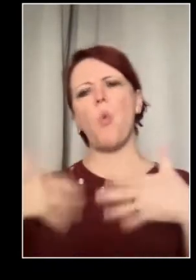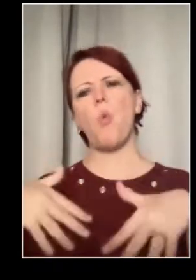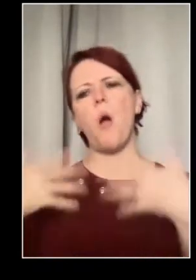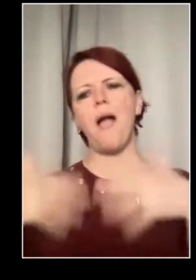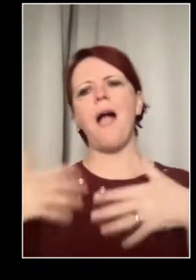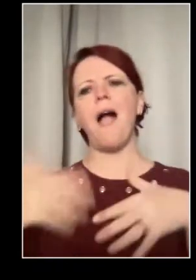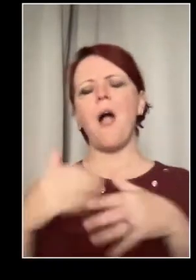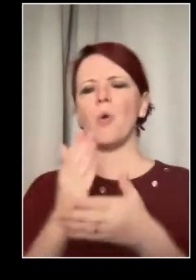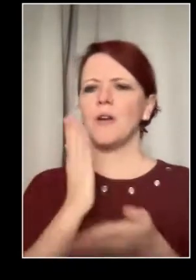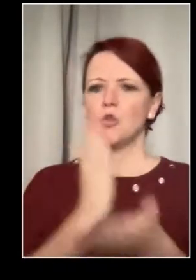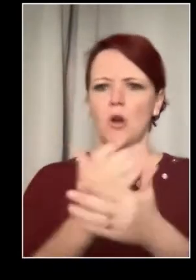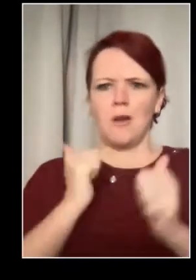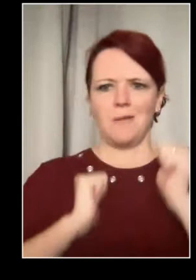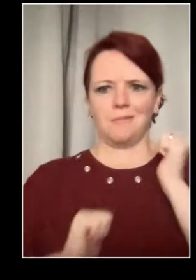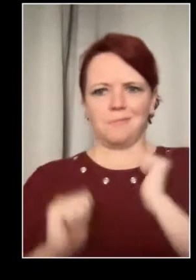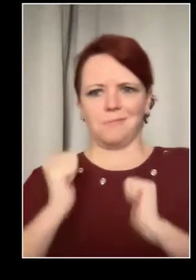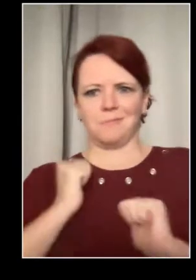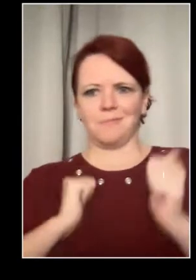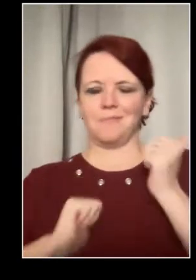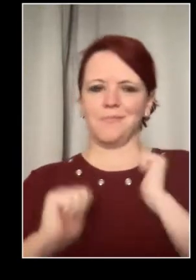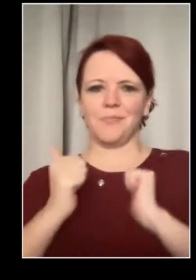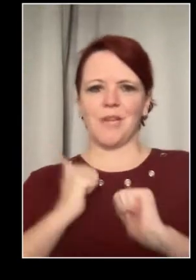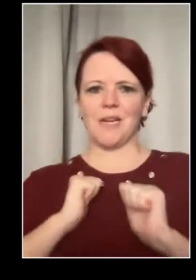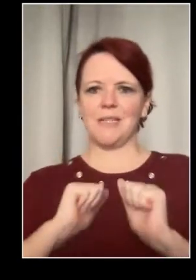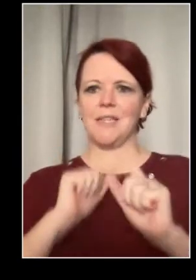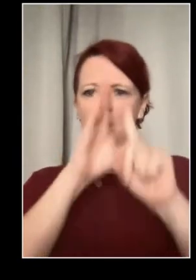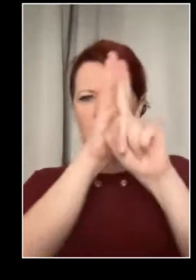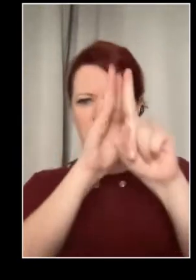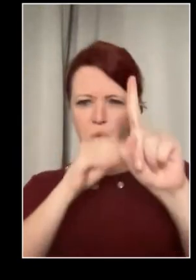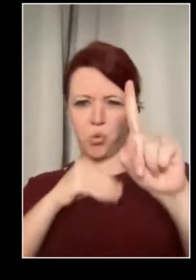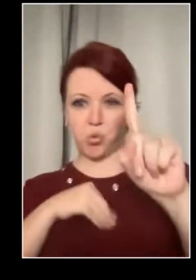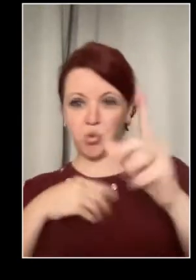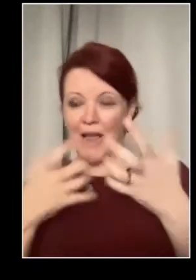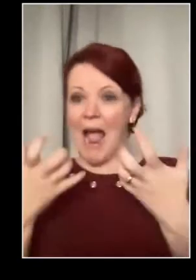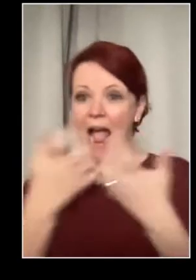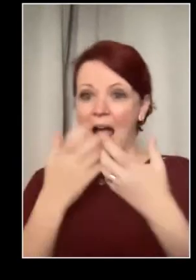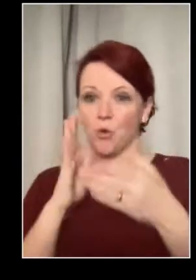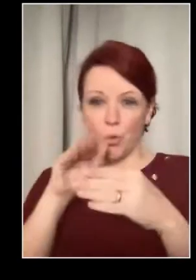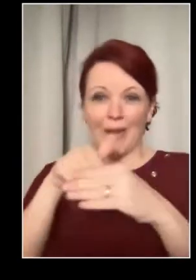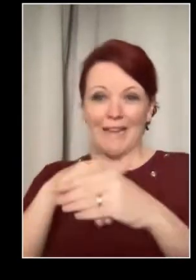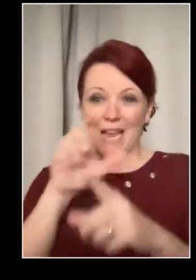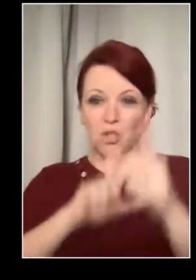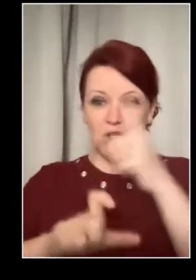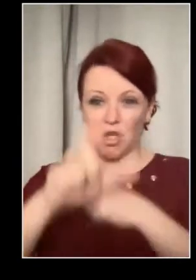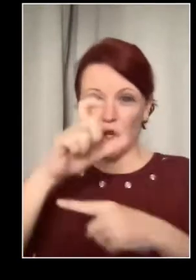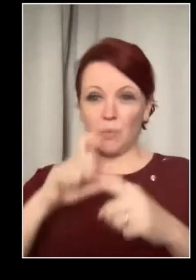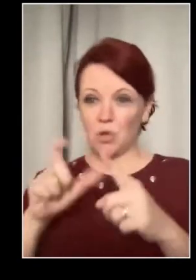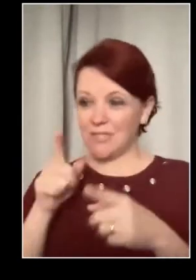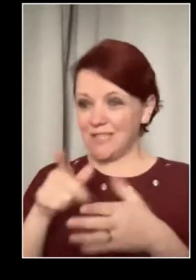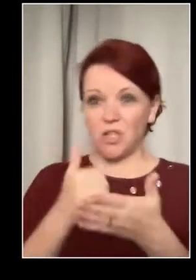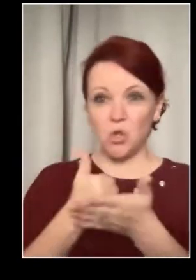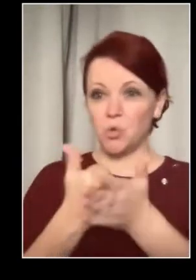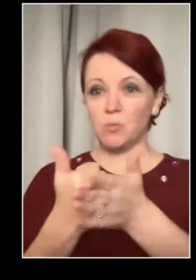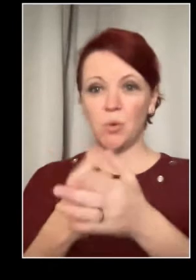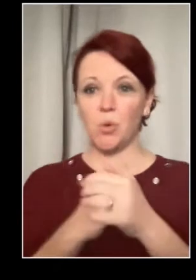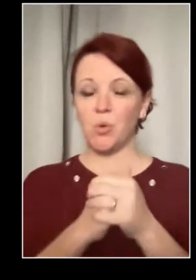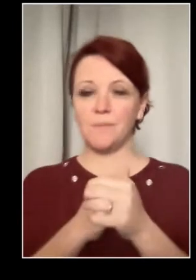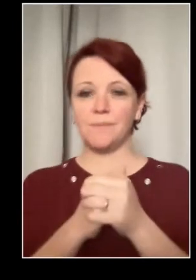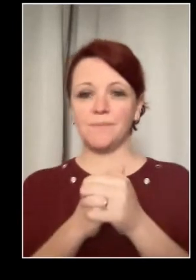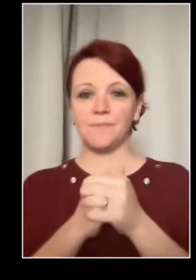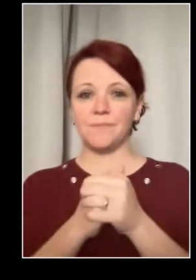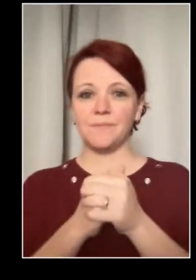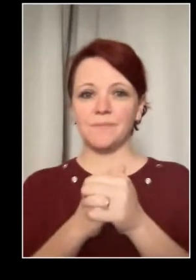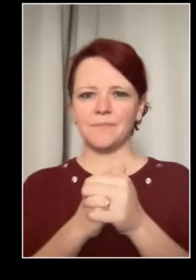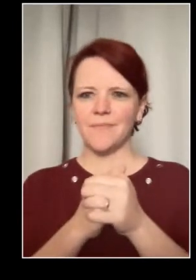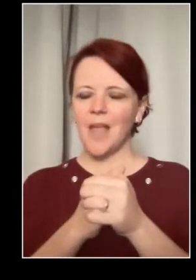that representation is how you engage with the community in which you serve, something that you do in bucket loads. They said your retention rate